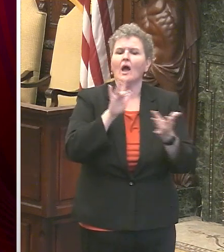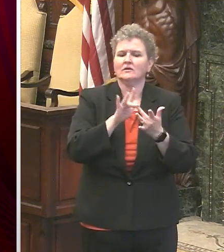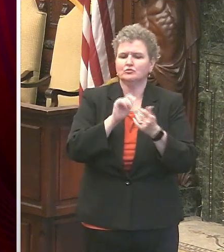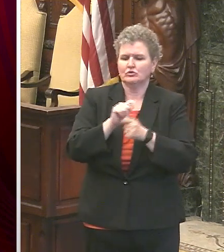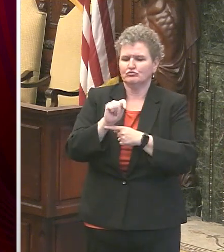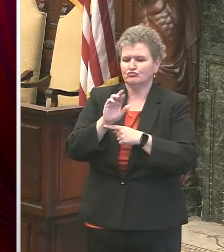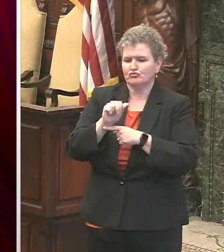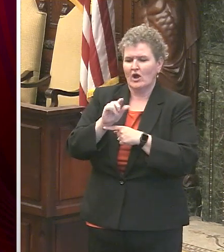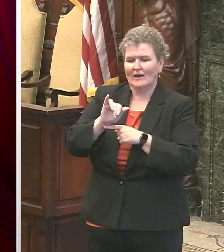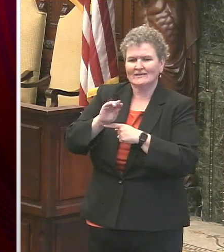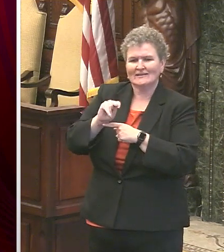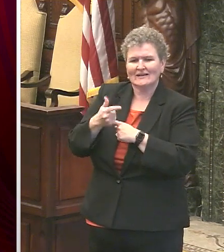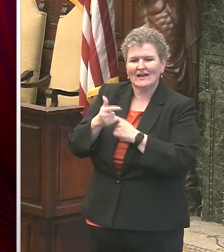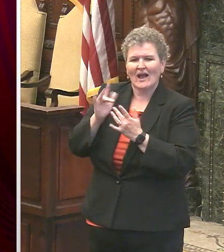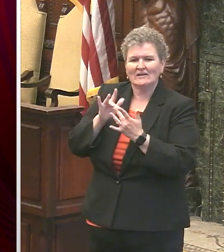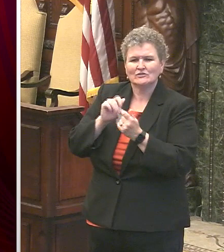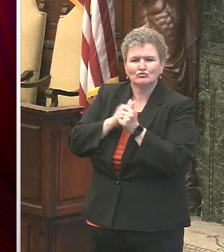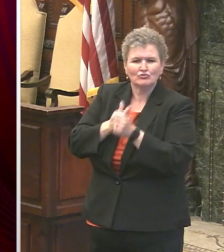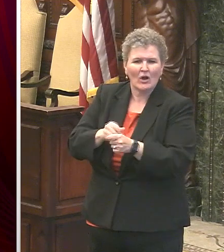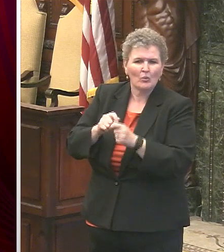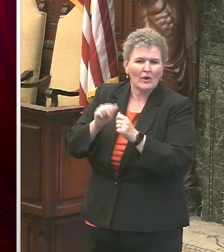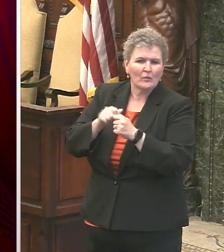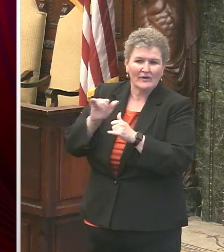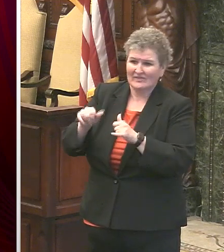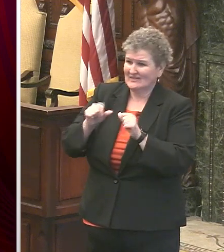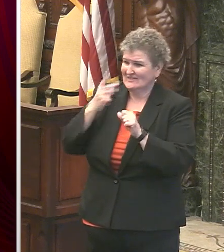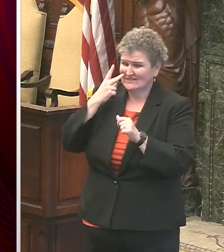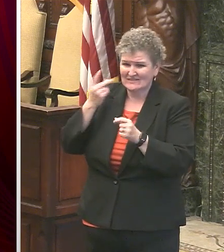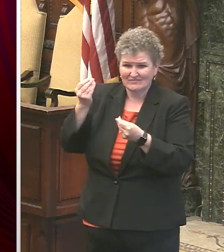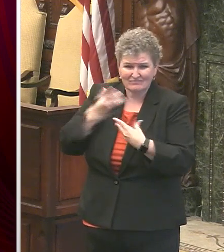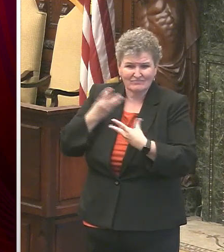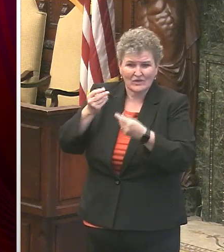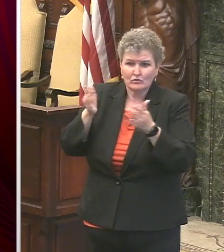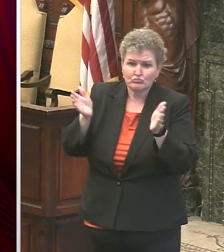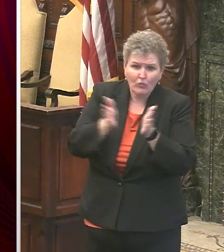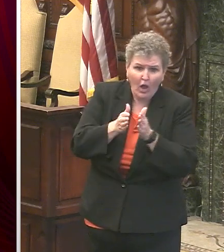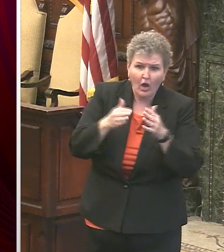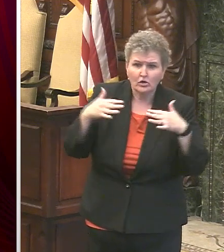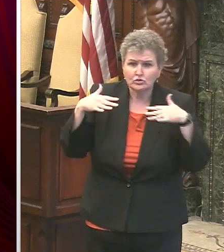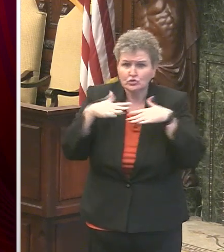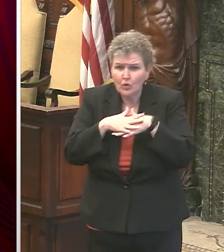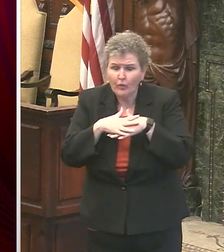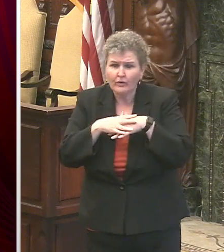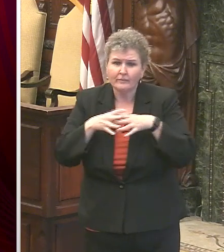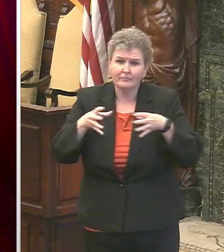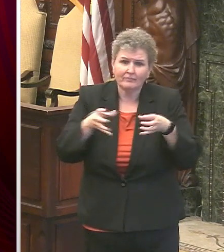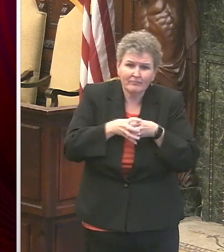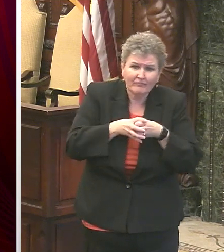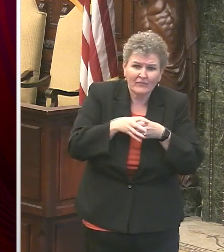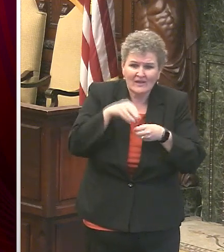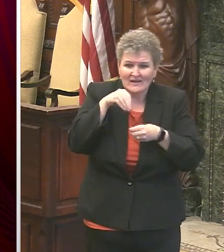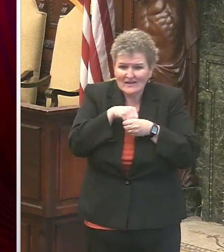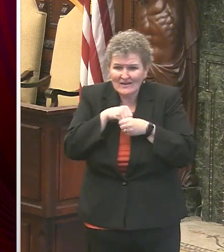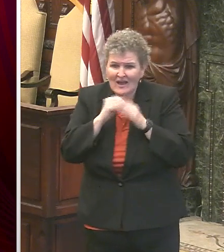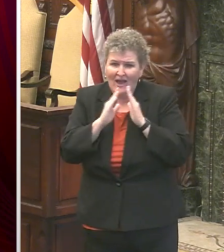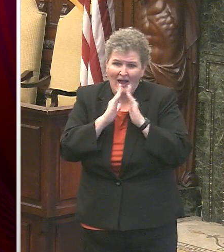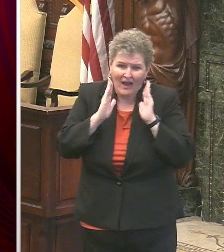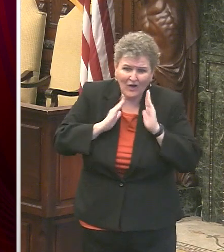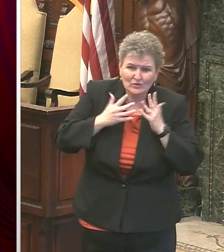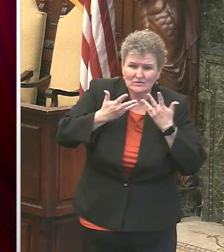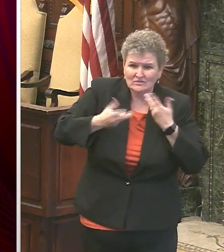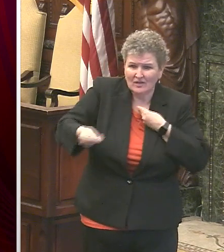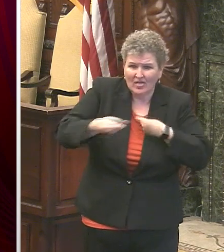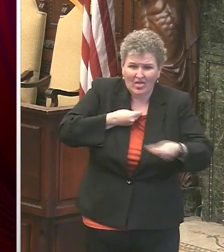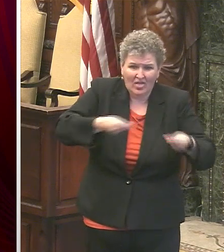day, and all I can say is they're continuing to hear about small social gatherings and household transmission. I don't know why that would be more